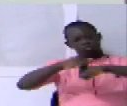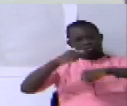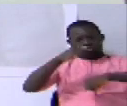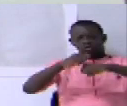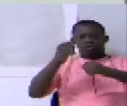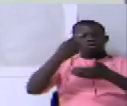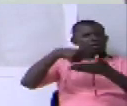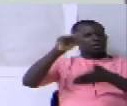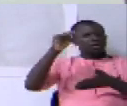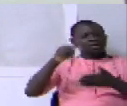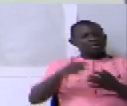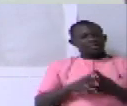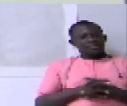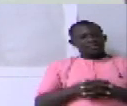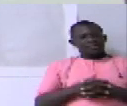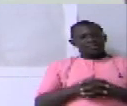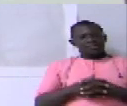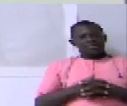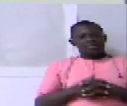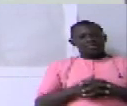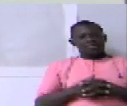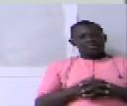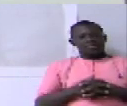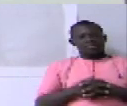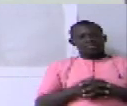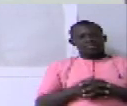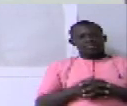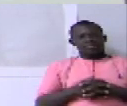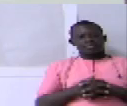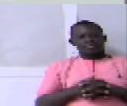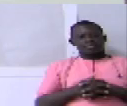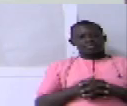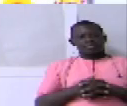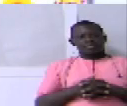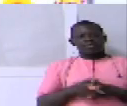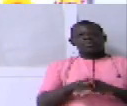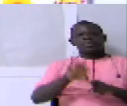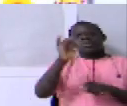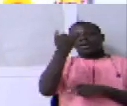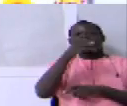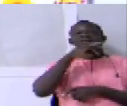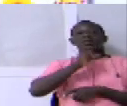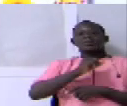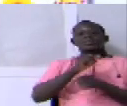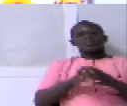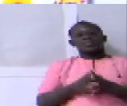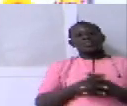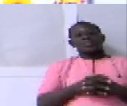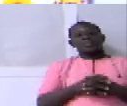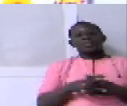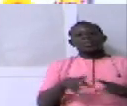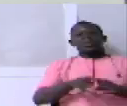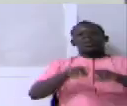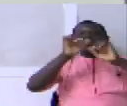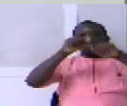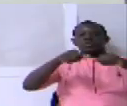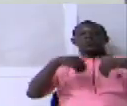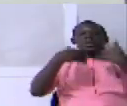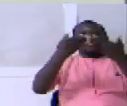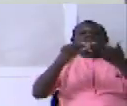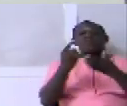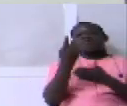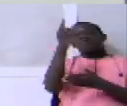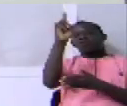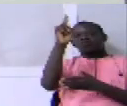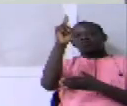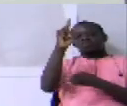kokola inata buter dol kele je men keta tajire yati Yes, sir. ha Could you give us the first one you